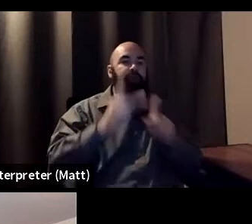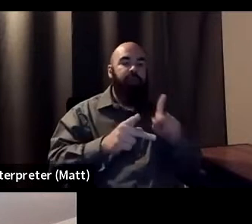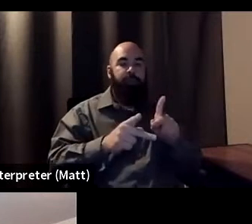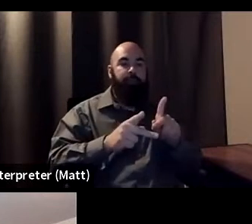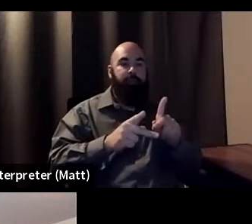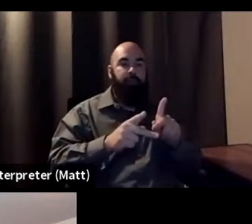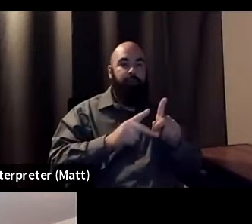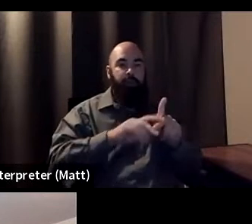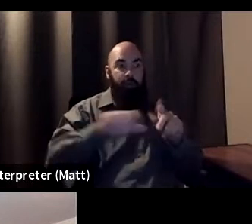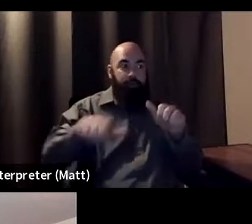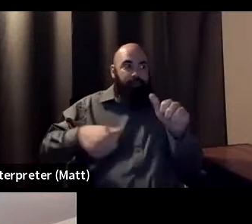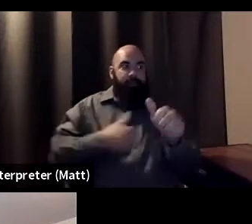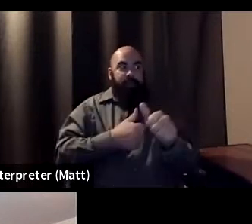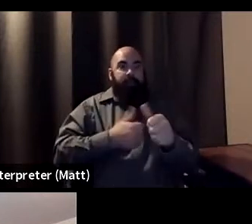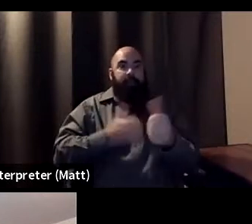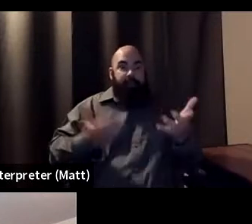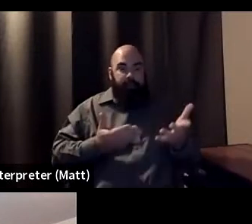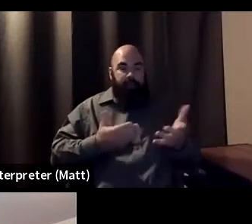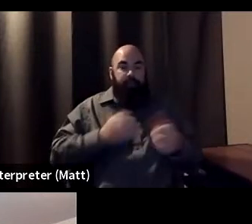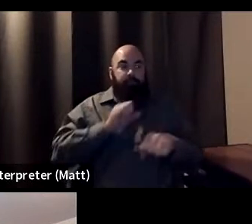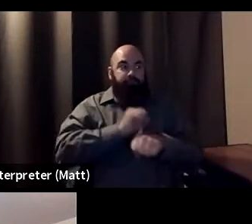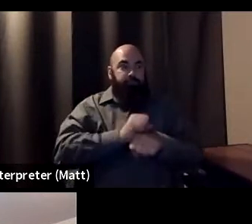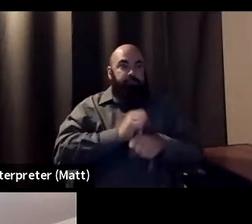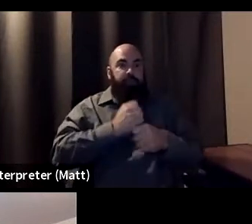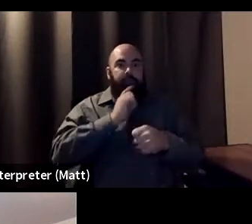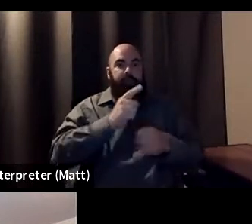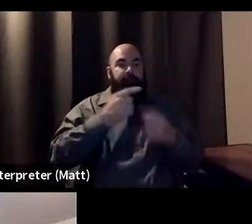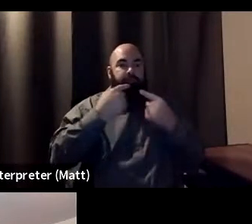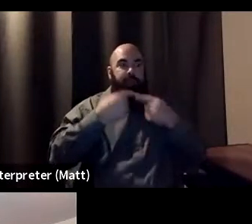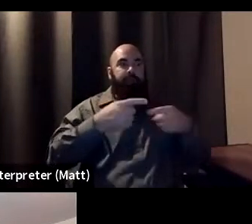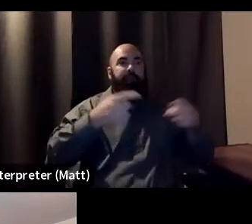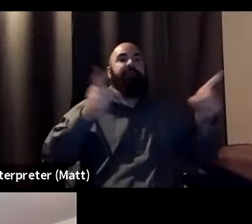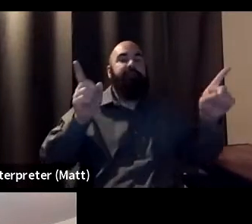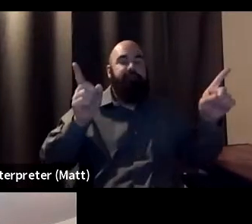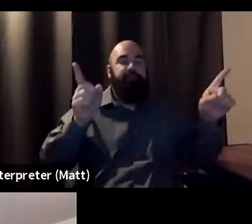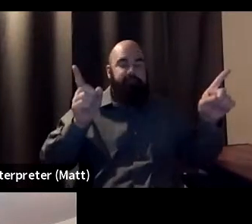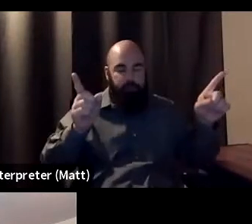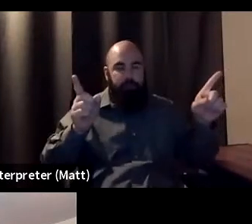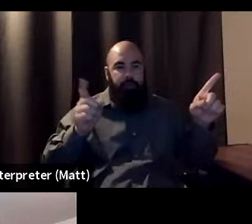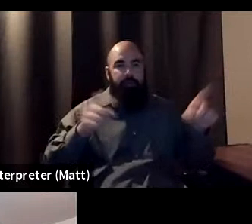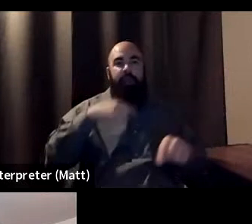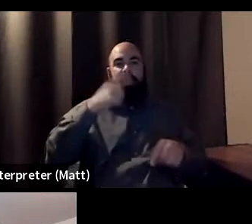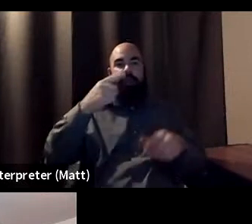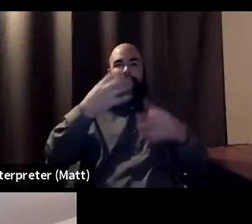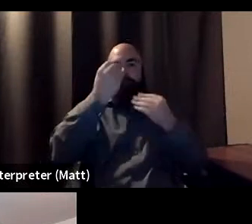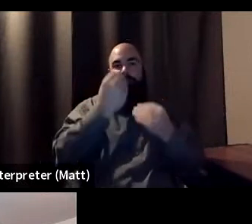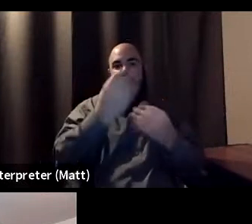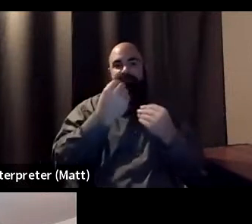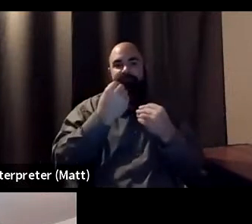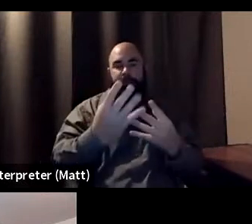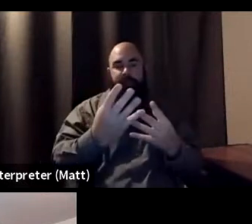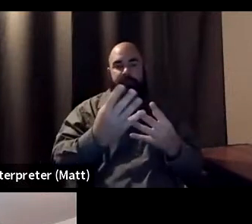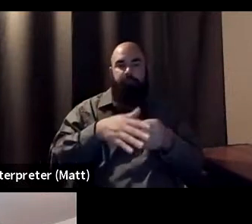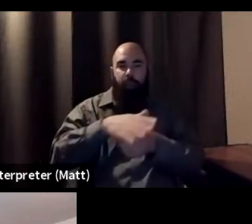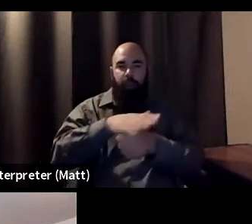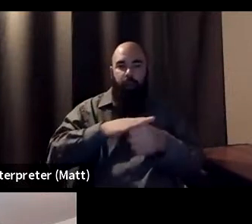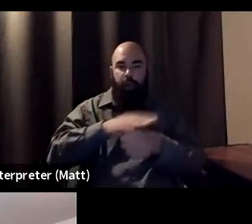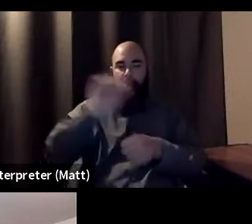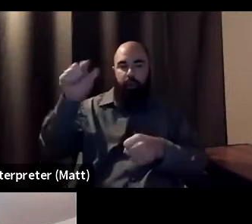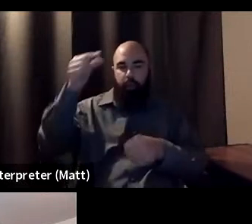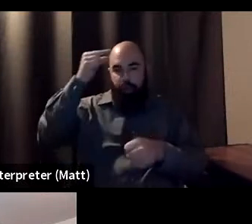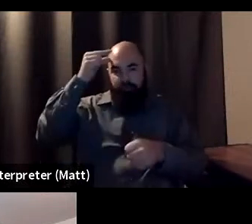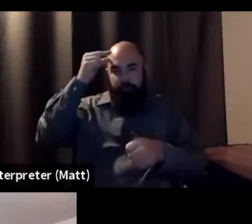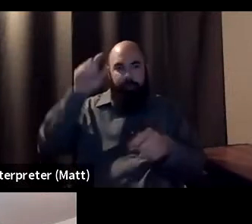who have made the virtual forum possible, and they are the public information officers who serve local governments, agencies, and the